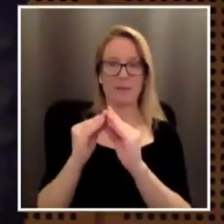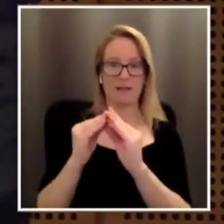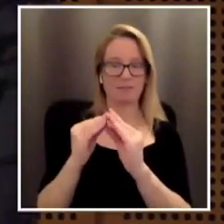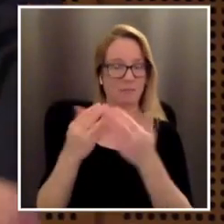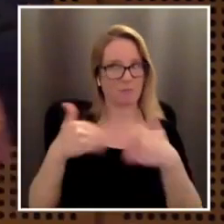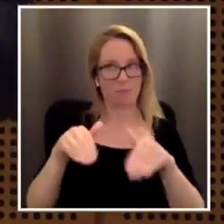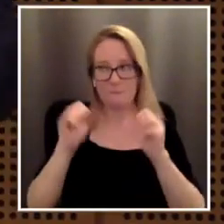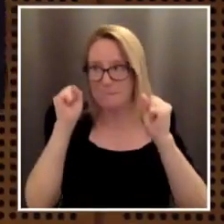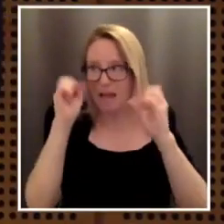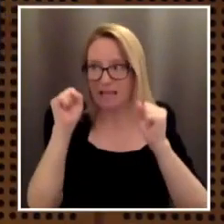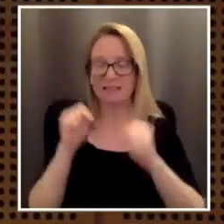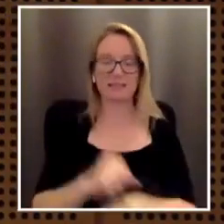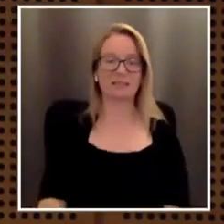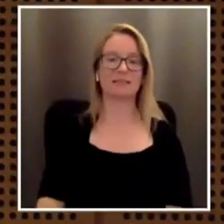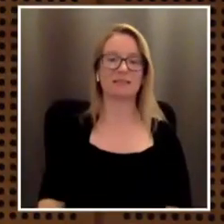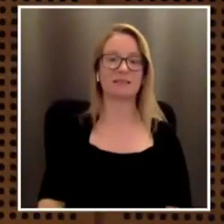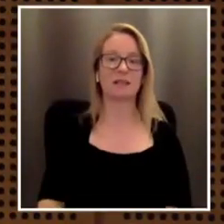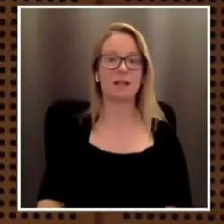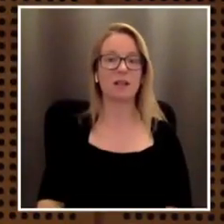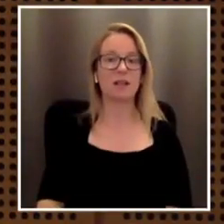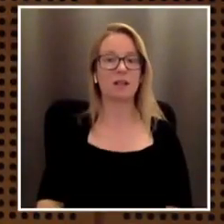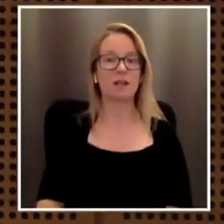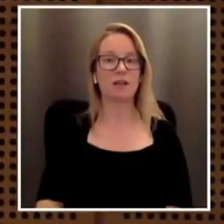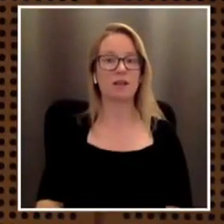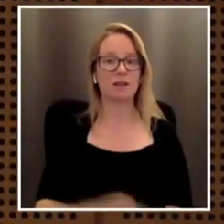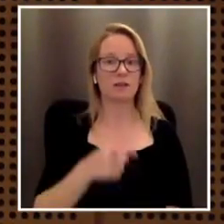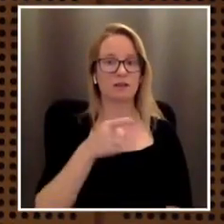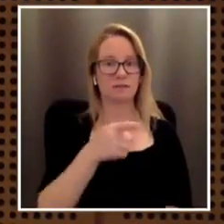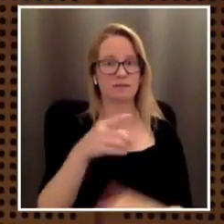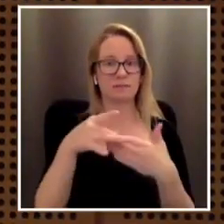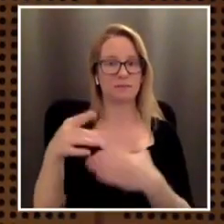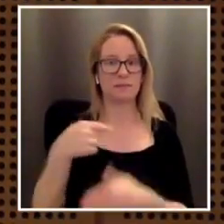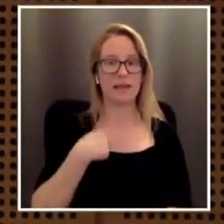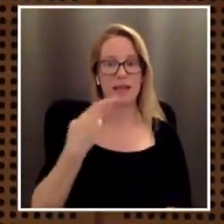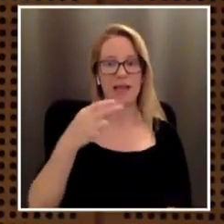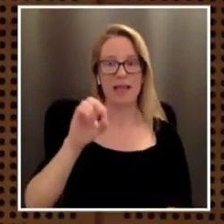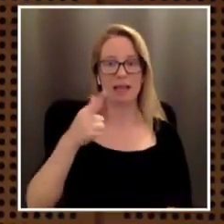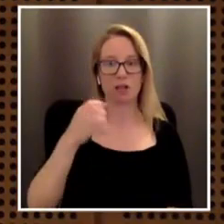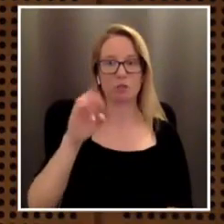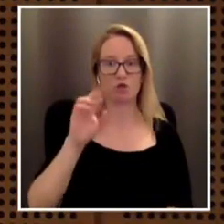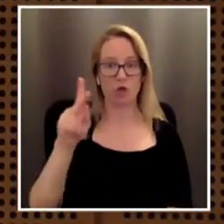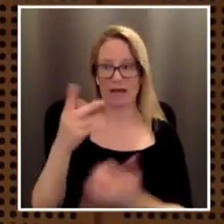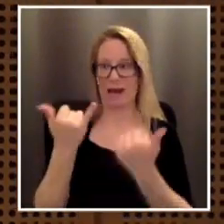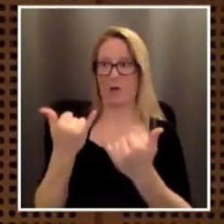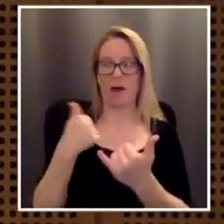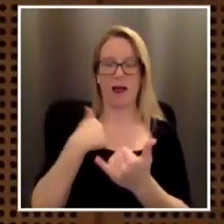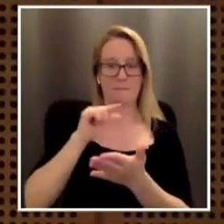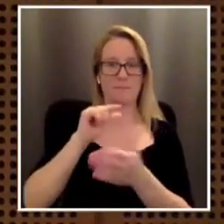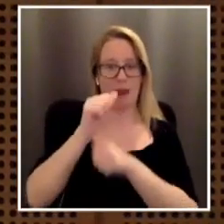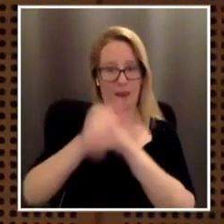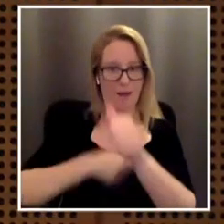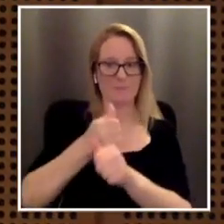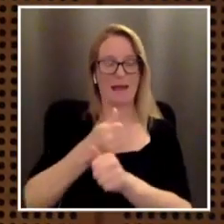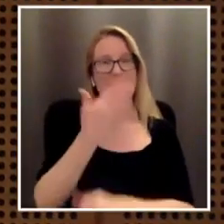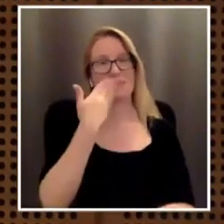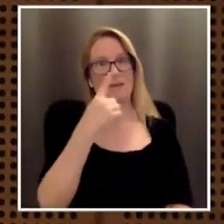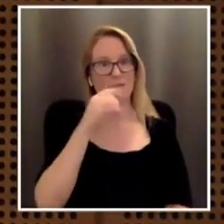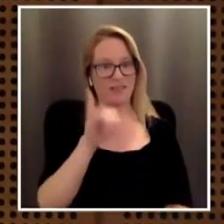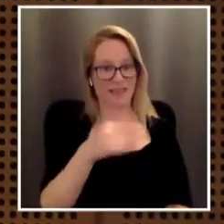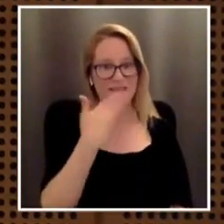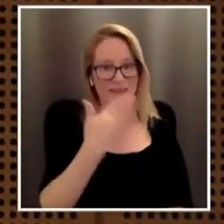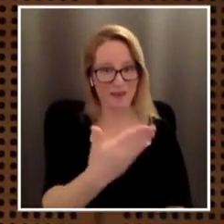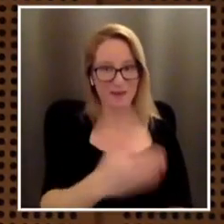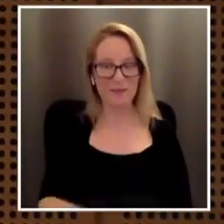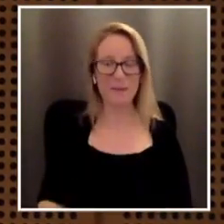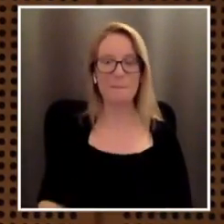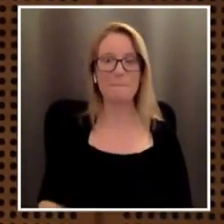amazing. You hit me to Hedgebrook, where I'm also now an alum, so thank you for that.